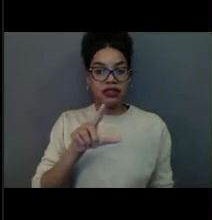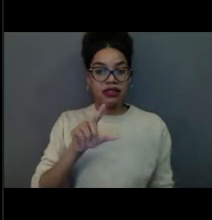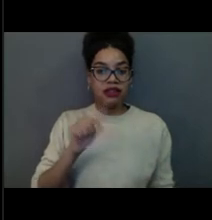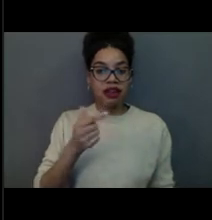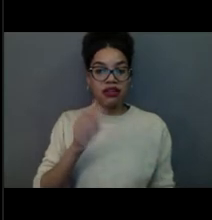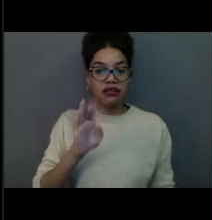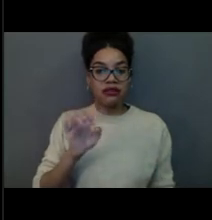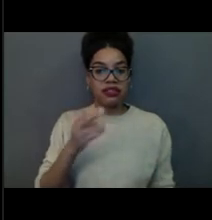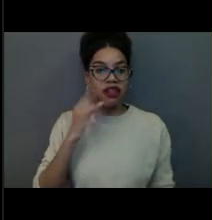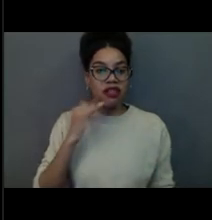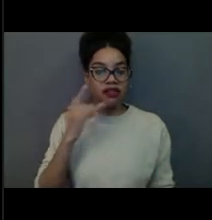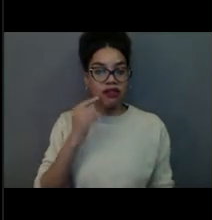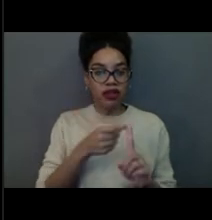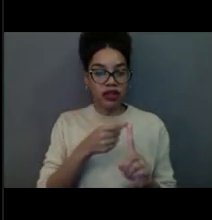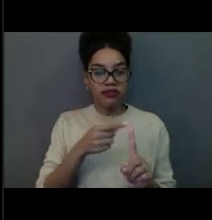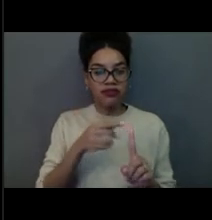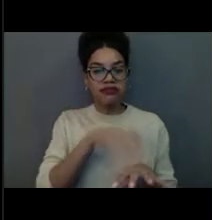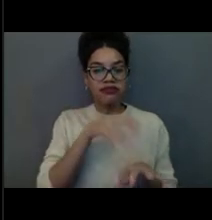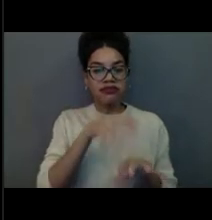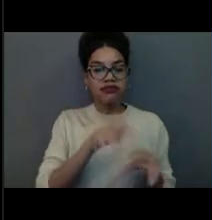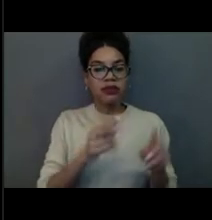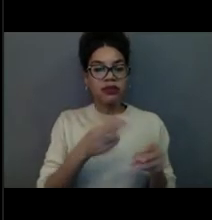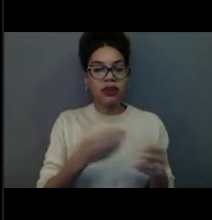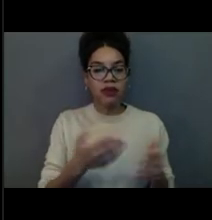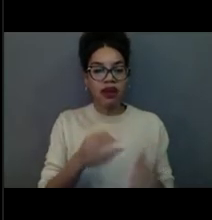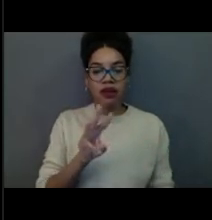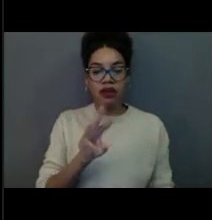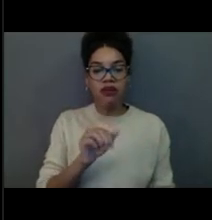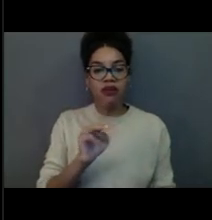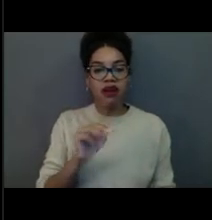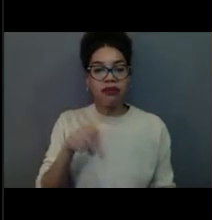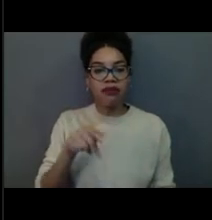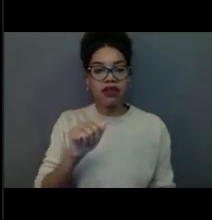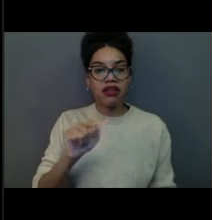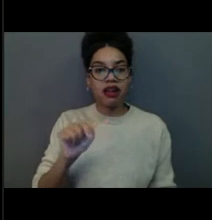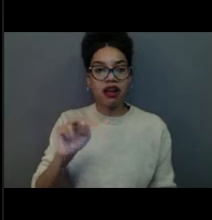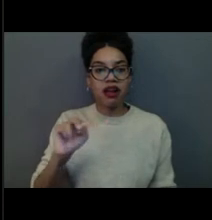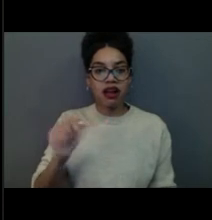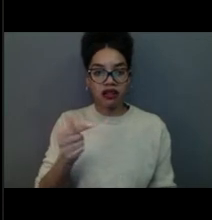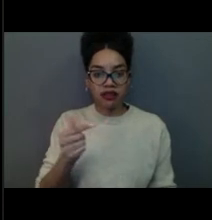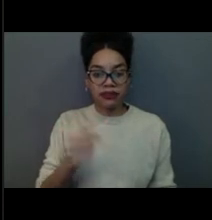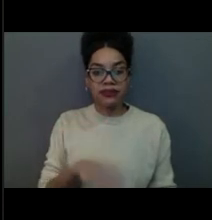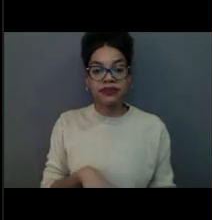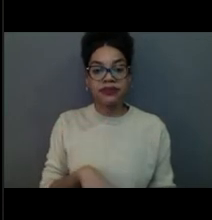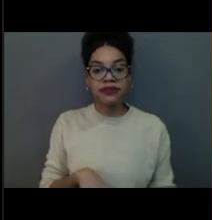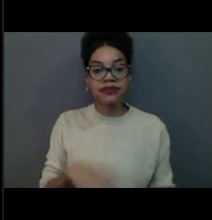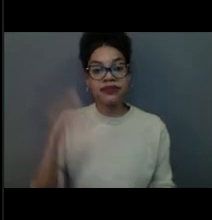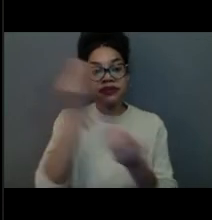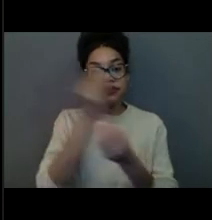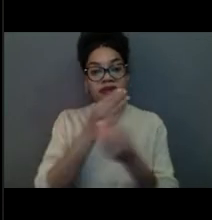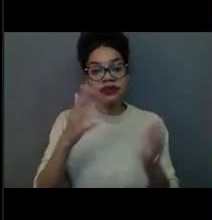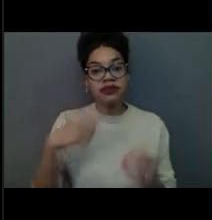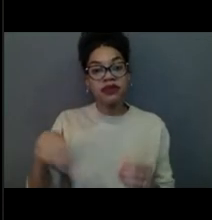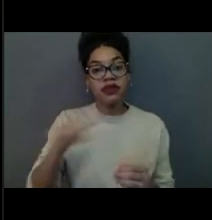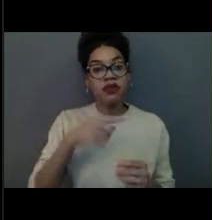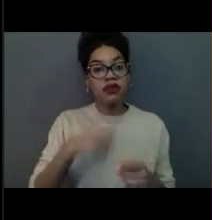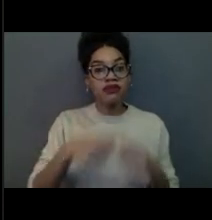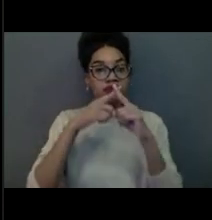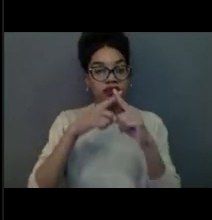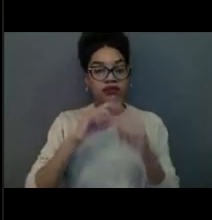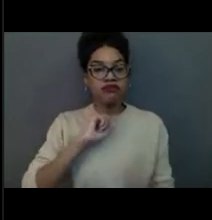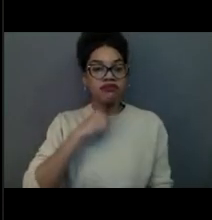Gayhetaquina. A few guidelines before I hand you over to our speakers. You are all muted because we have a lot of people on the line and we want to make sure that